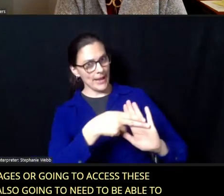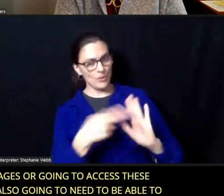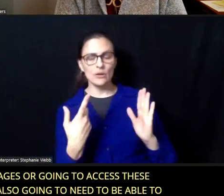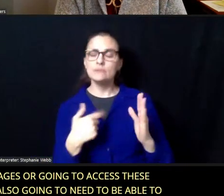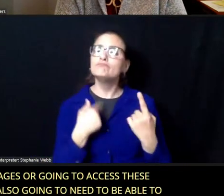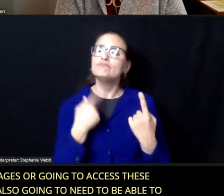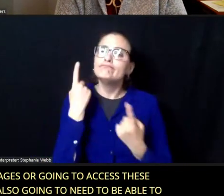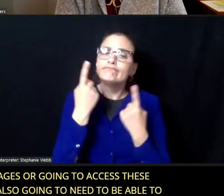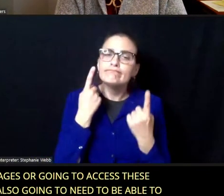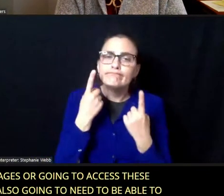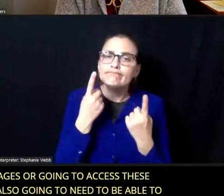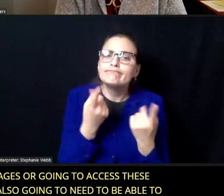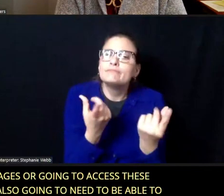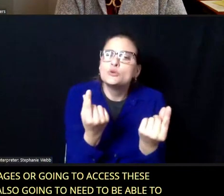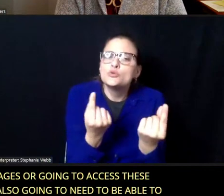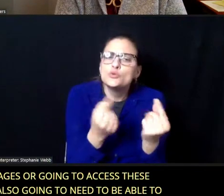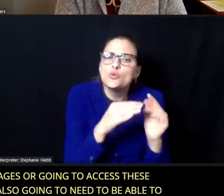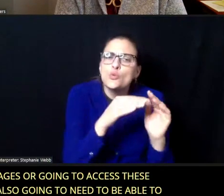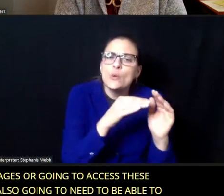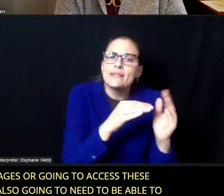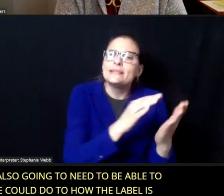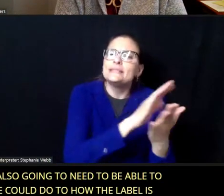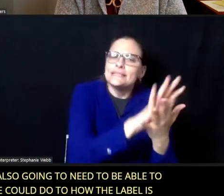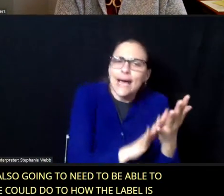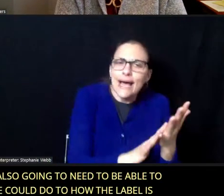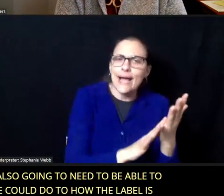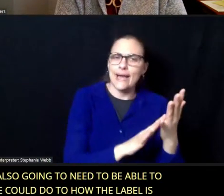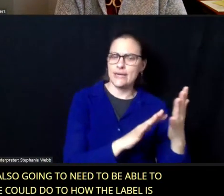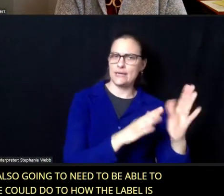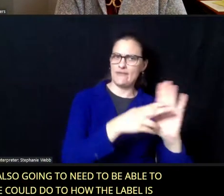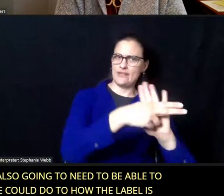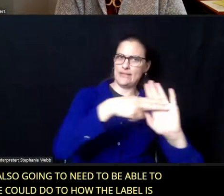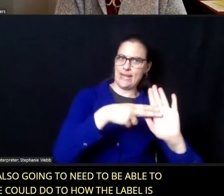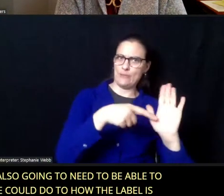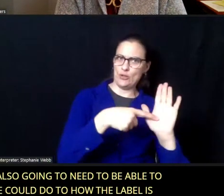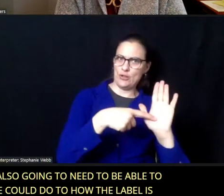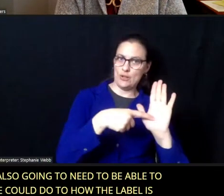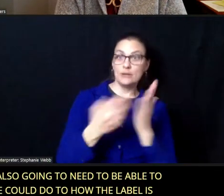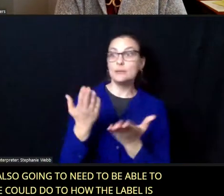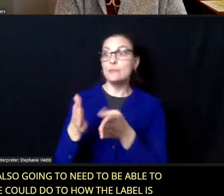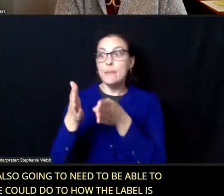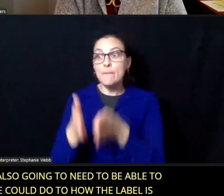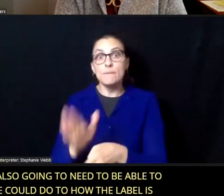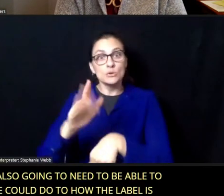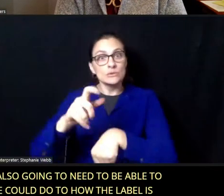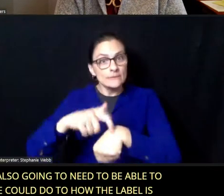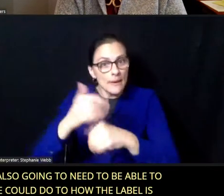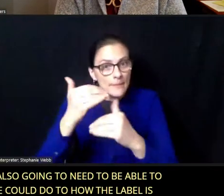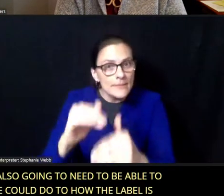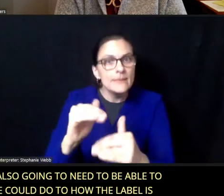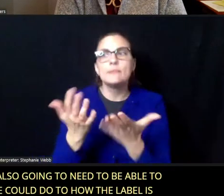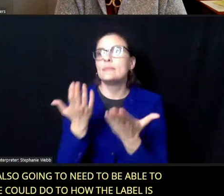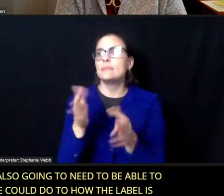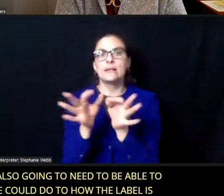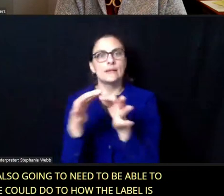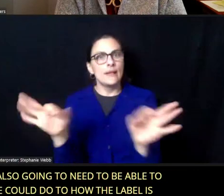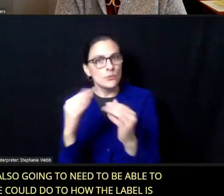either limited time or limited language skills to be able to make the information more useful in decision